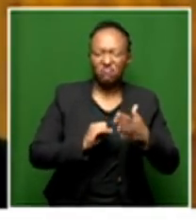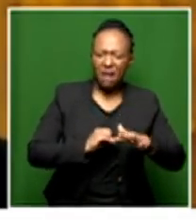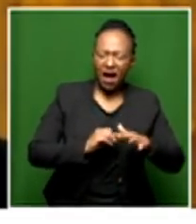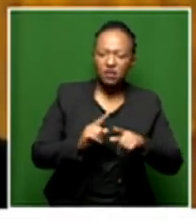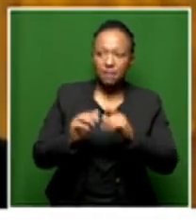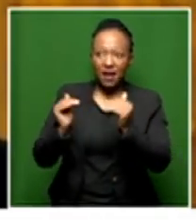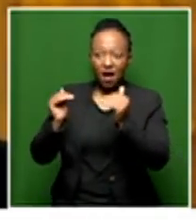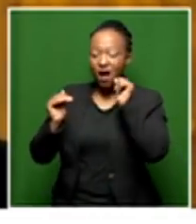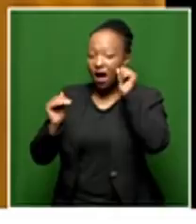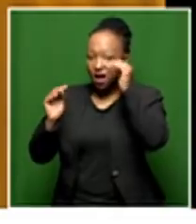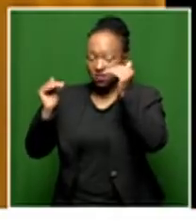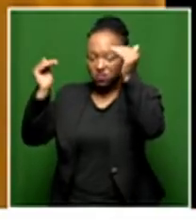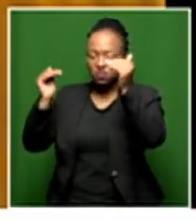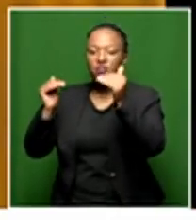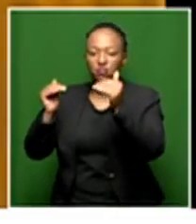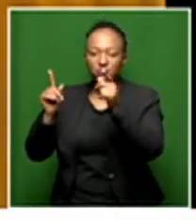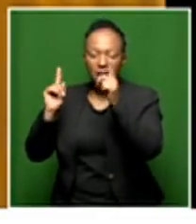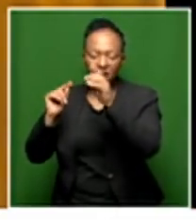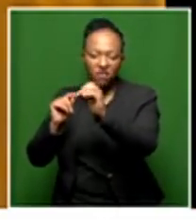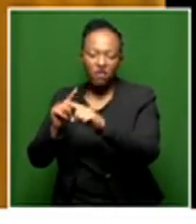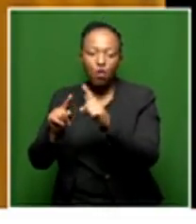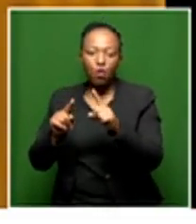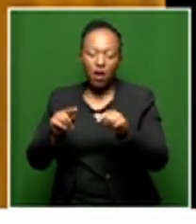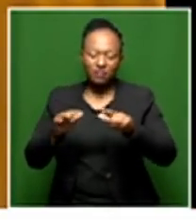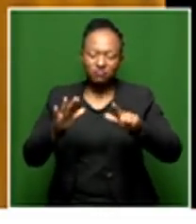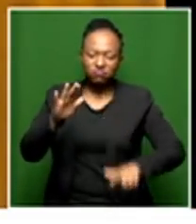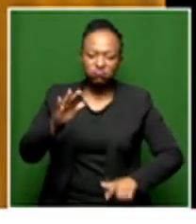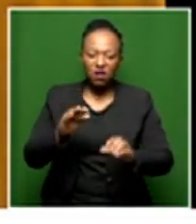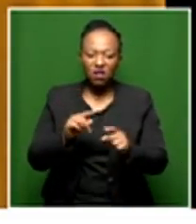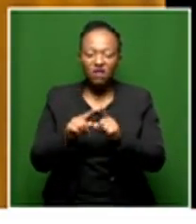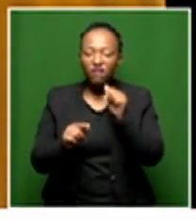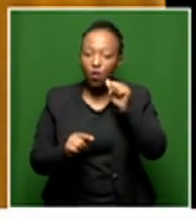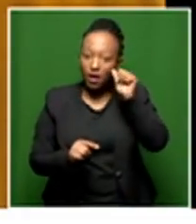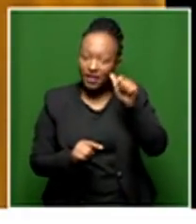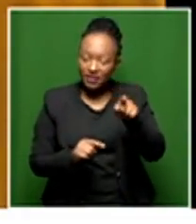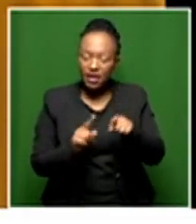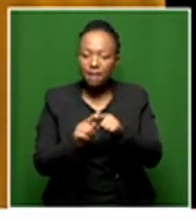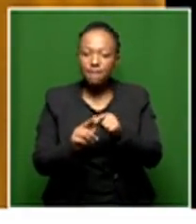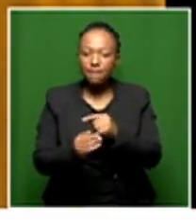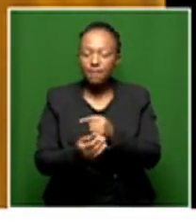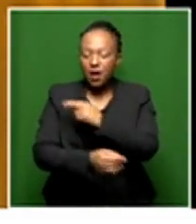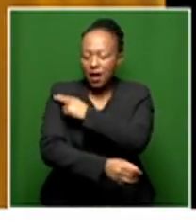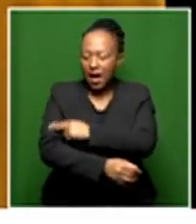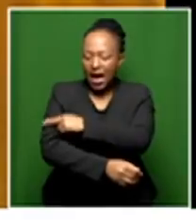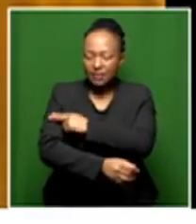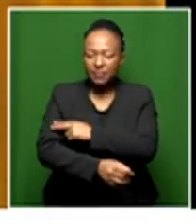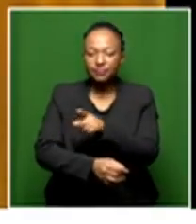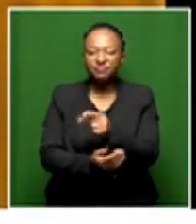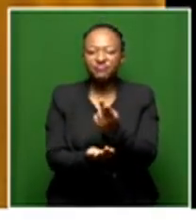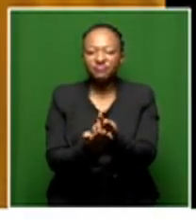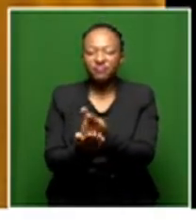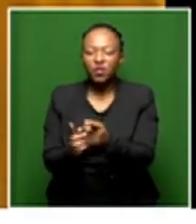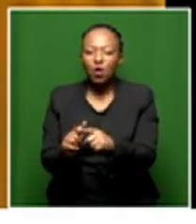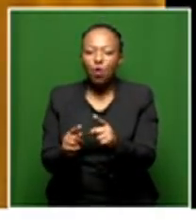see that although the cases are only 5.5 times lower than in adults, the admissions are 13 times. That means most